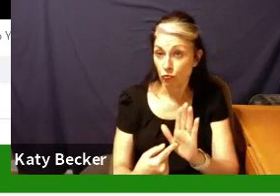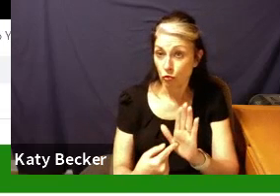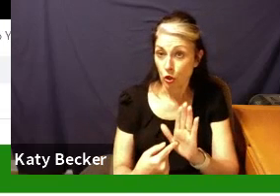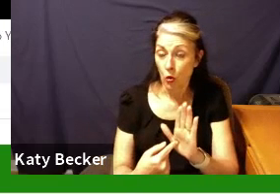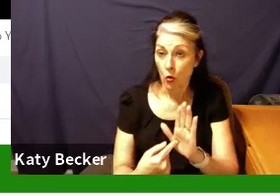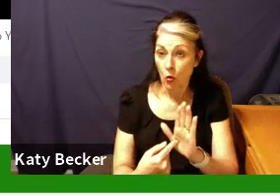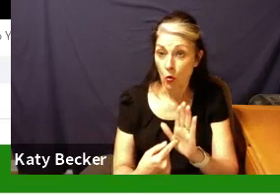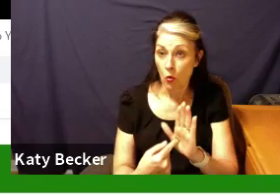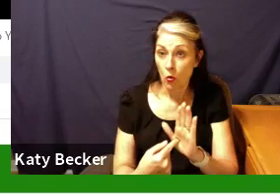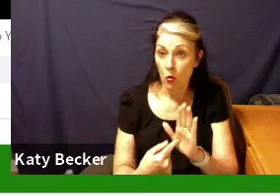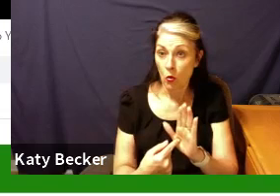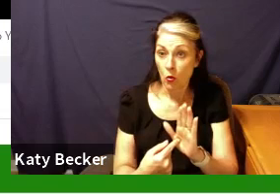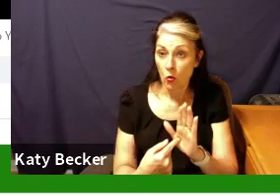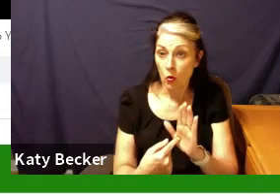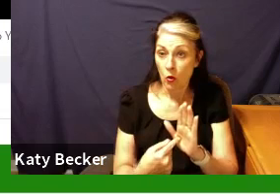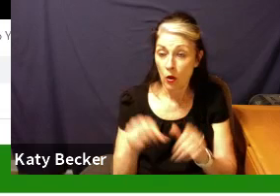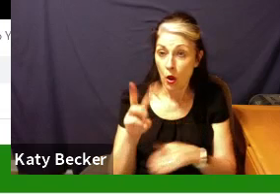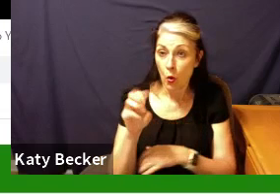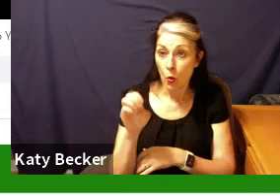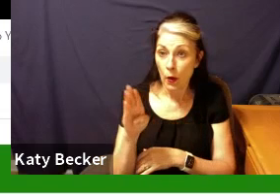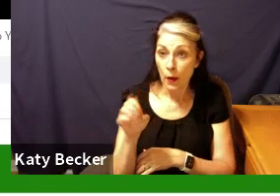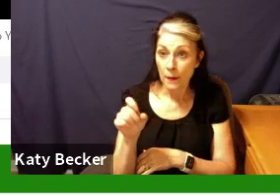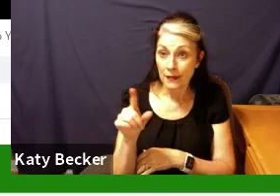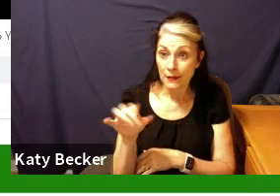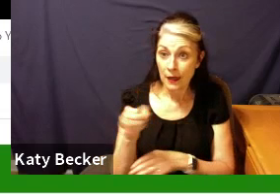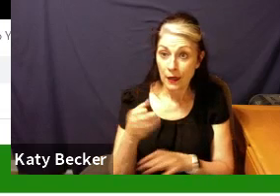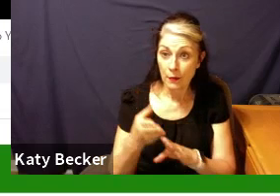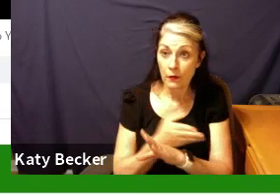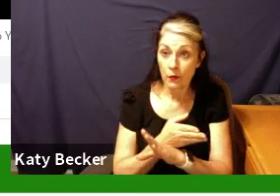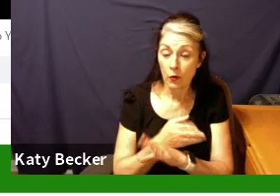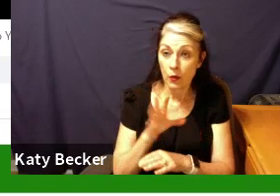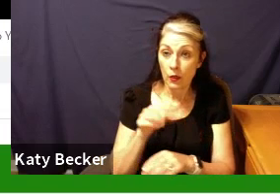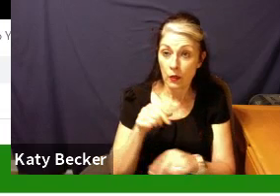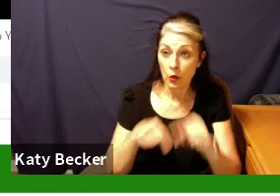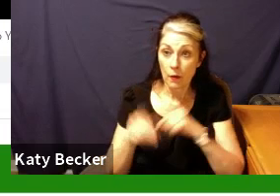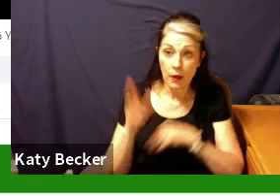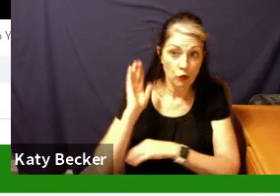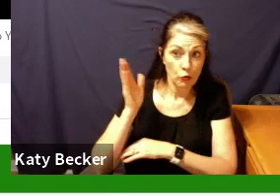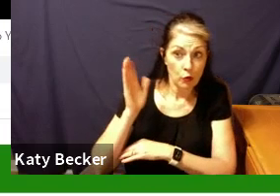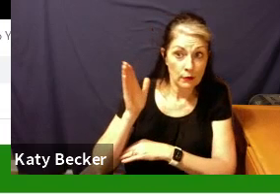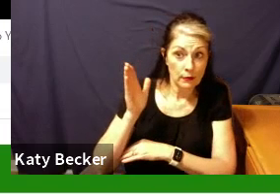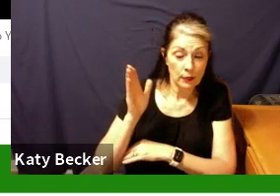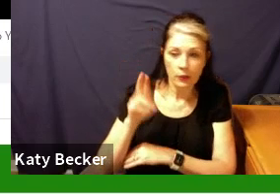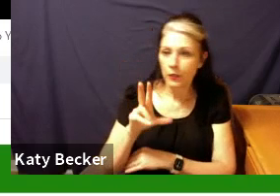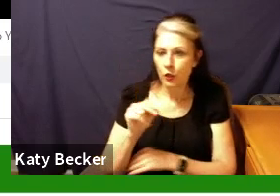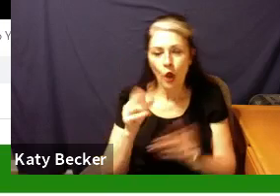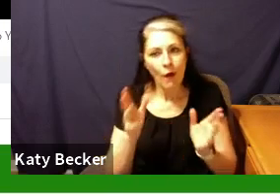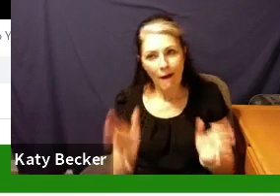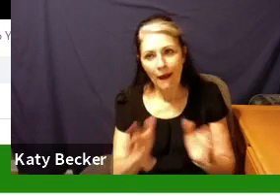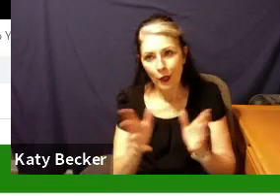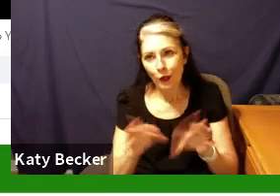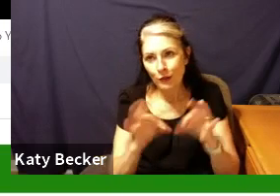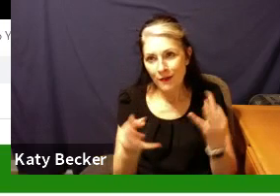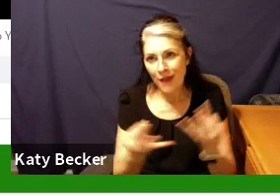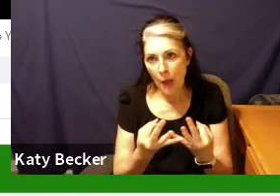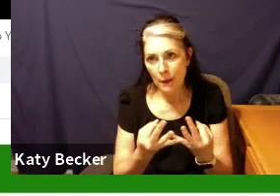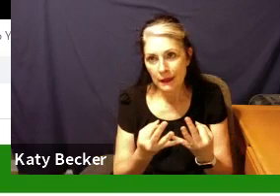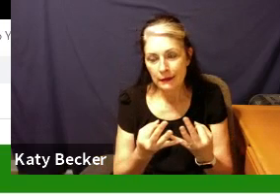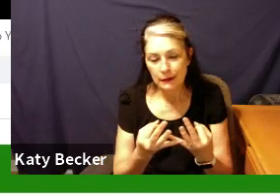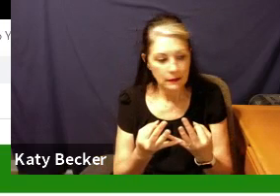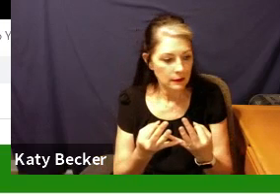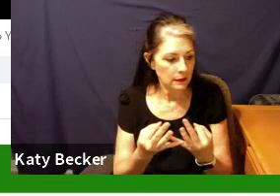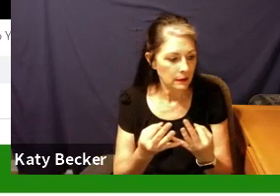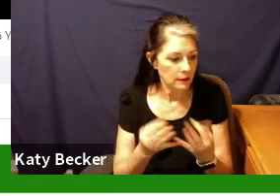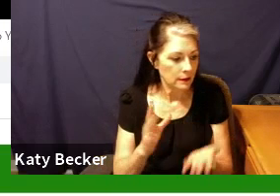the website before we go back to the presentation? No, I just encourage families to,